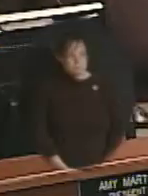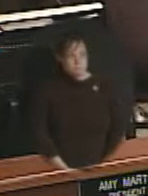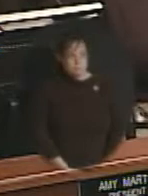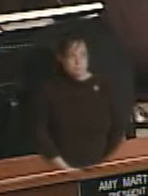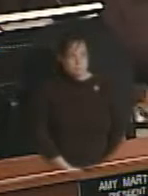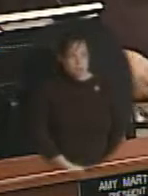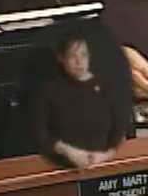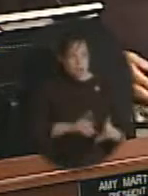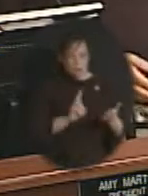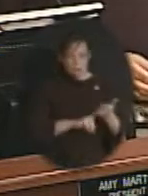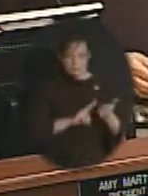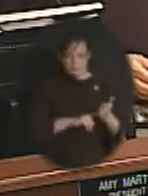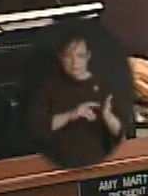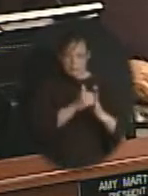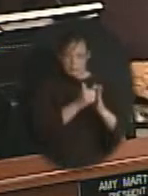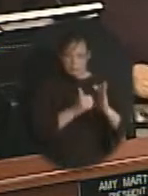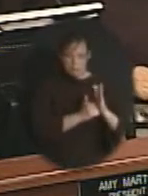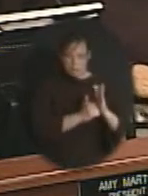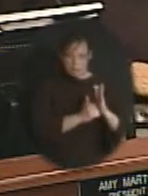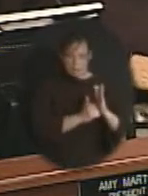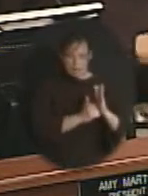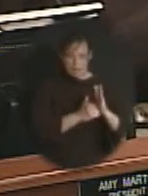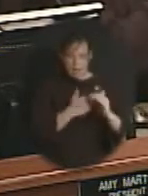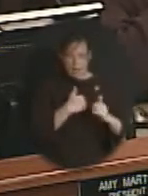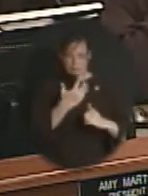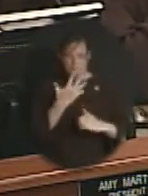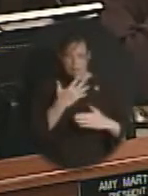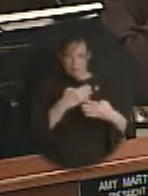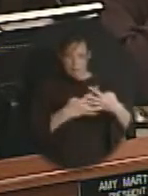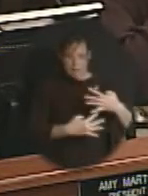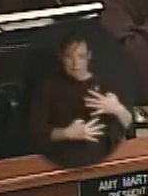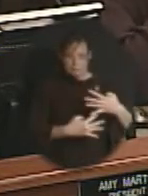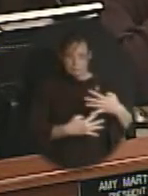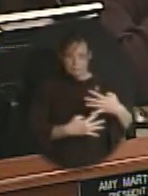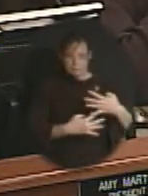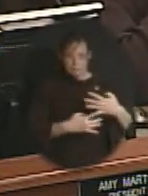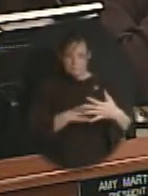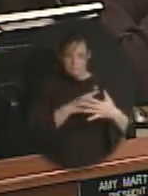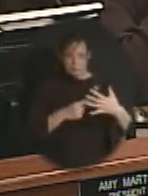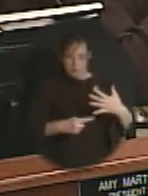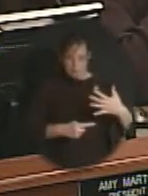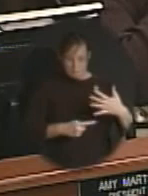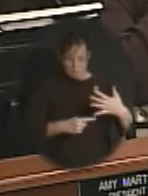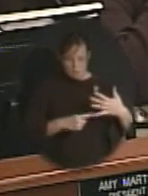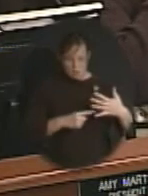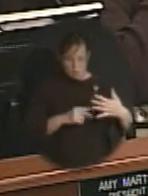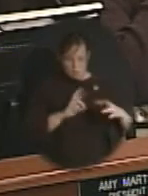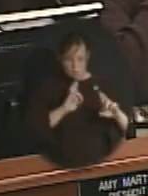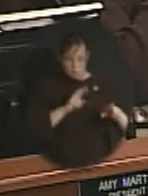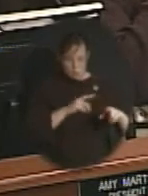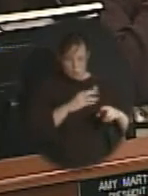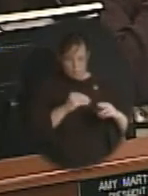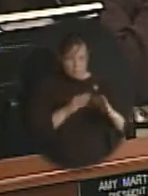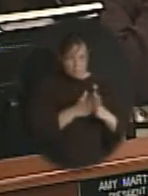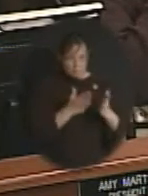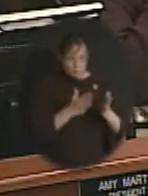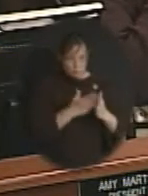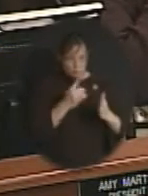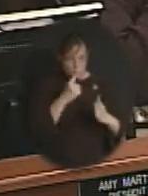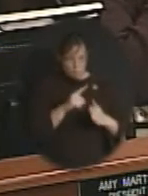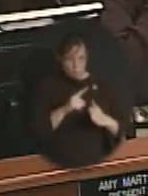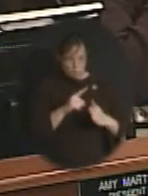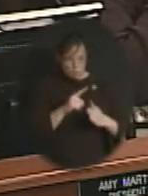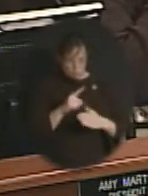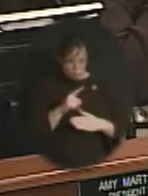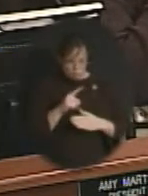Our consent agenda has 5 items: minutes, our monthly reports, and textbooks for our Japanese